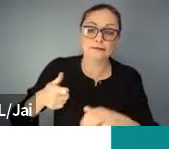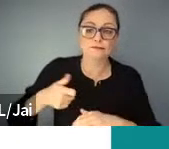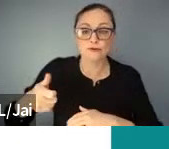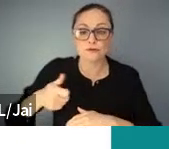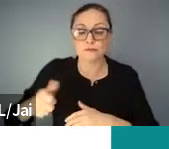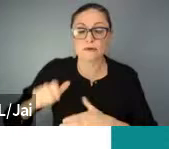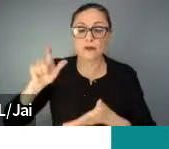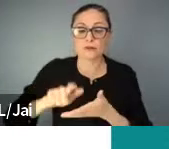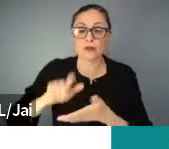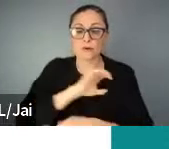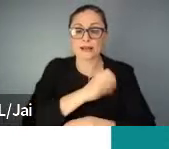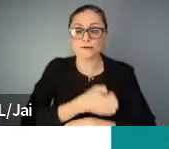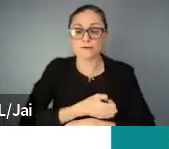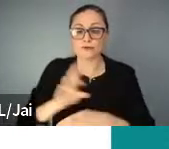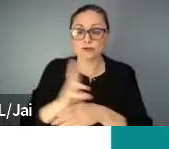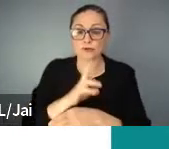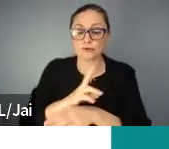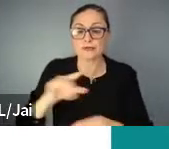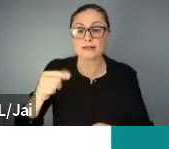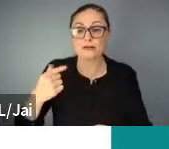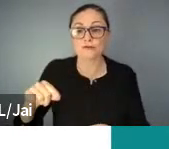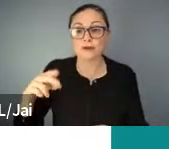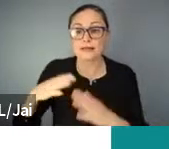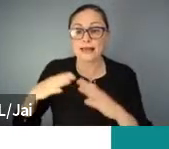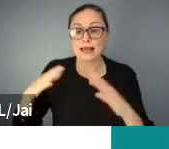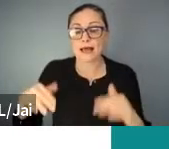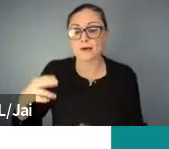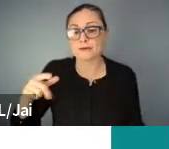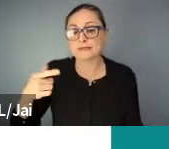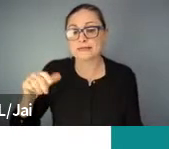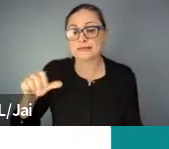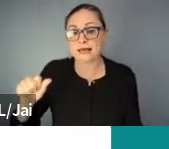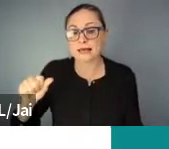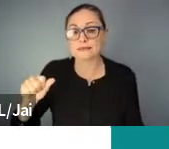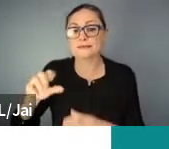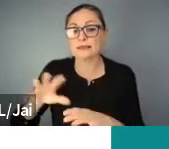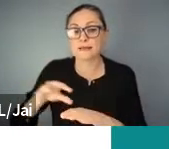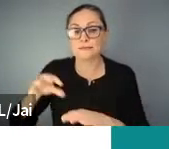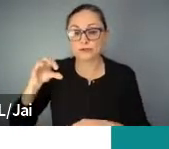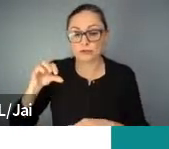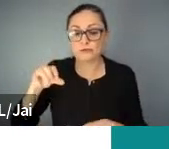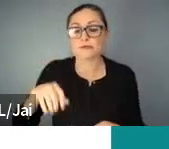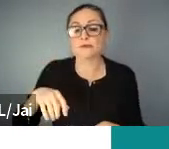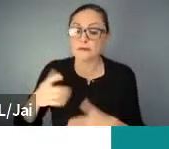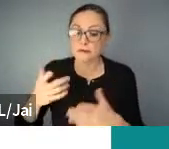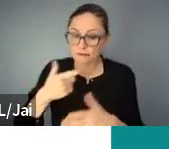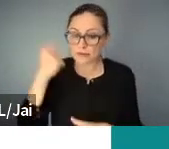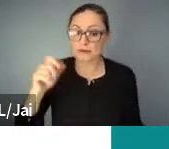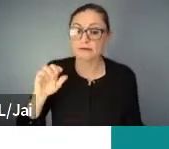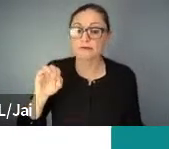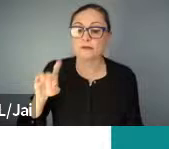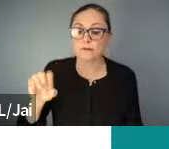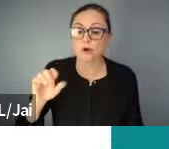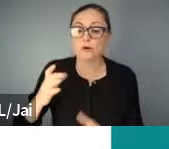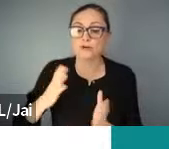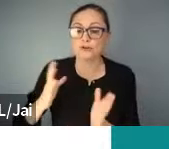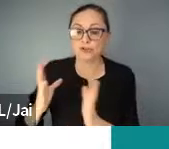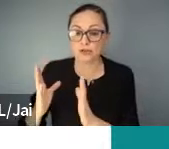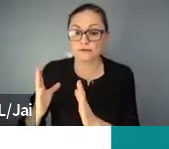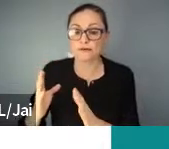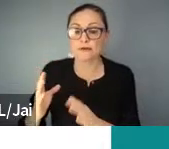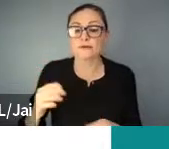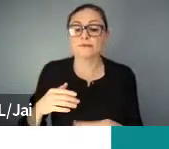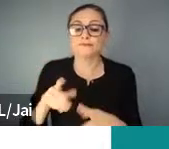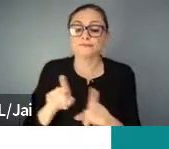lower energy consumption and greenhouse gas emissions in 2045 due in part to the mode shift, but also consistent with national trends